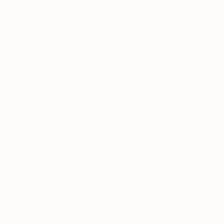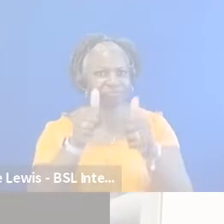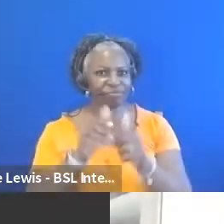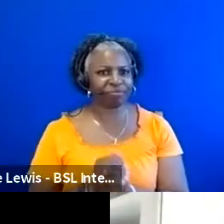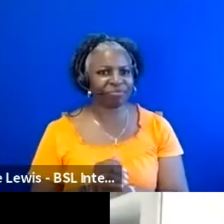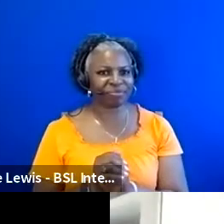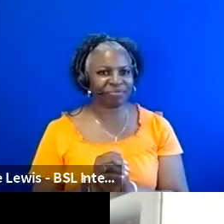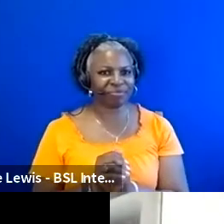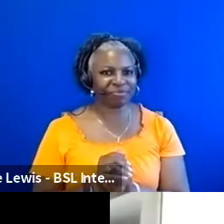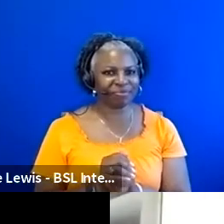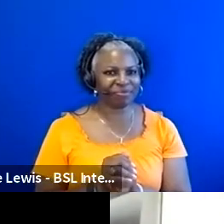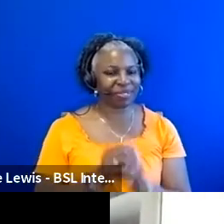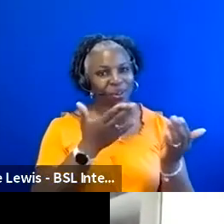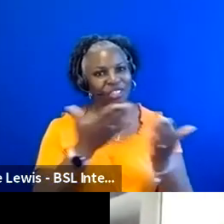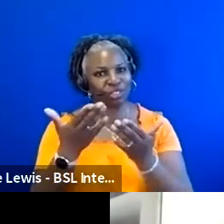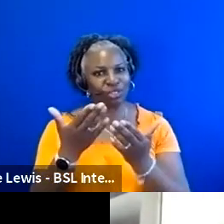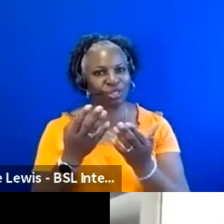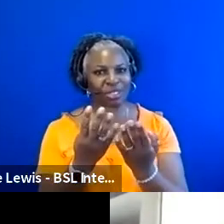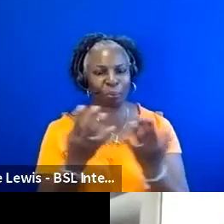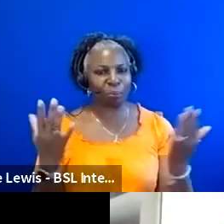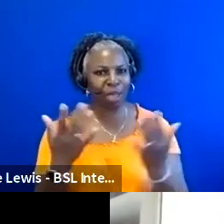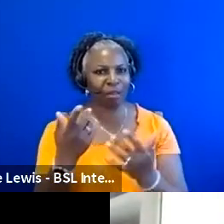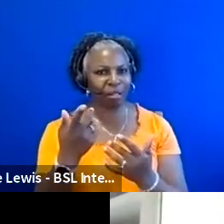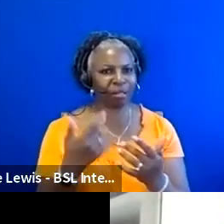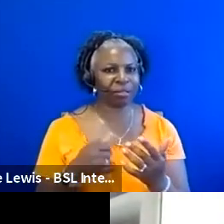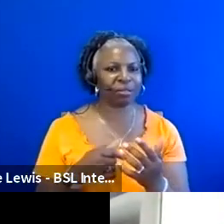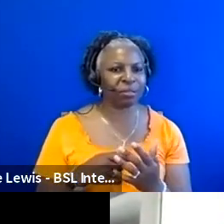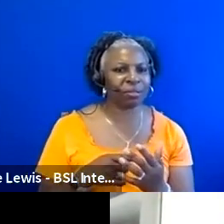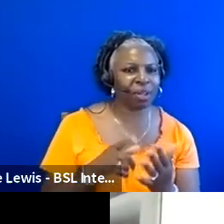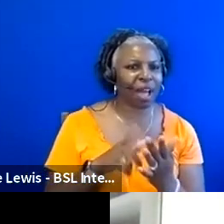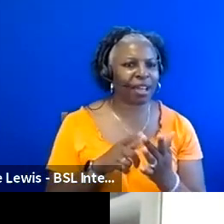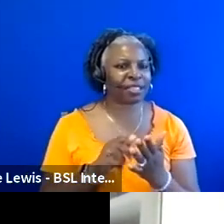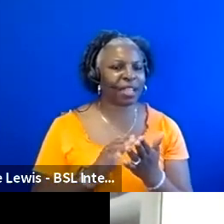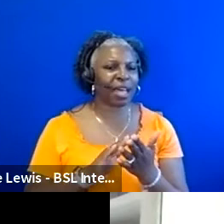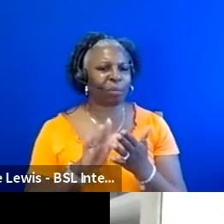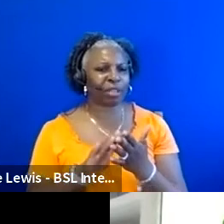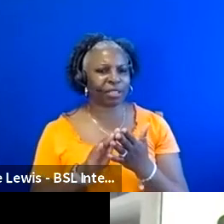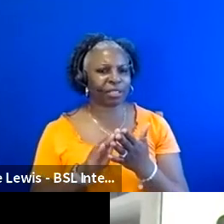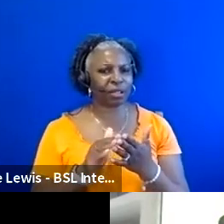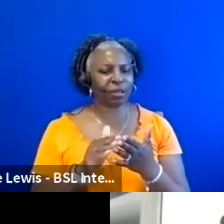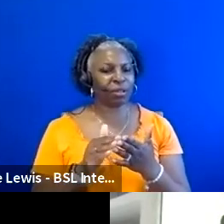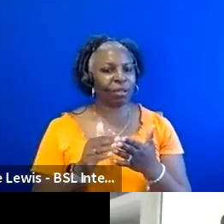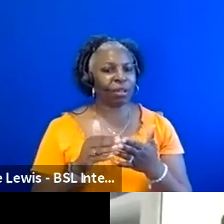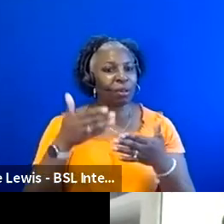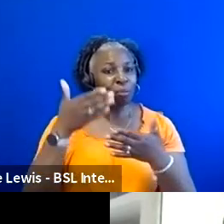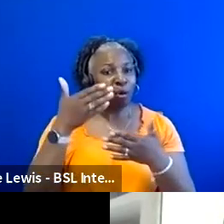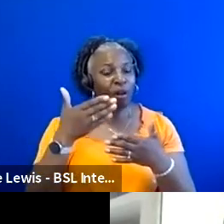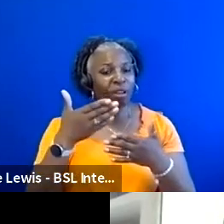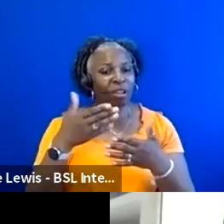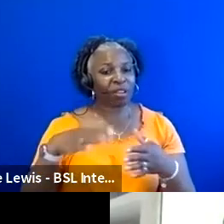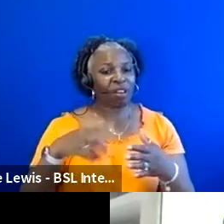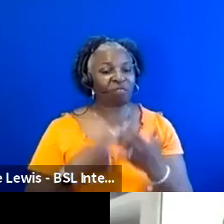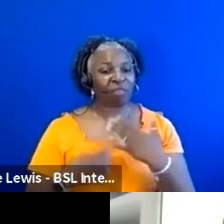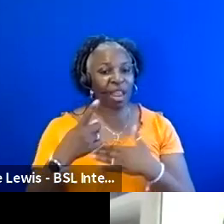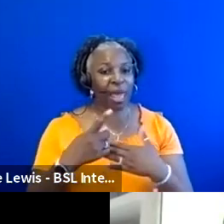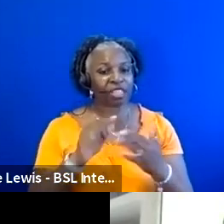To introduce our wonderful panelists today, starting with Aida Alami. She is a Moroccan freelance journalist. She reports from